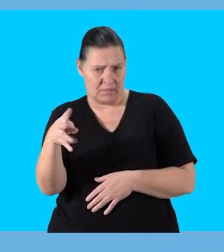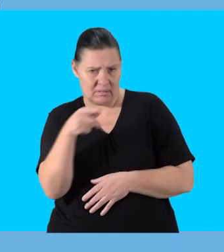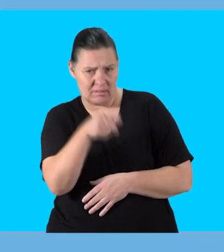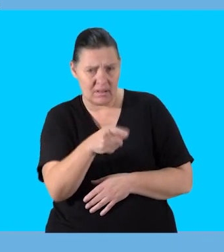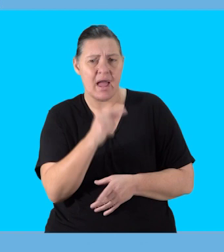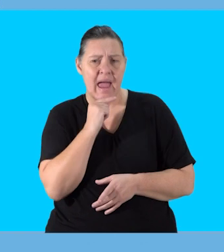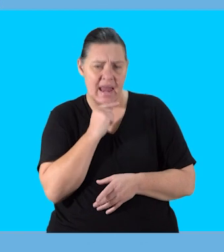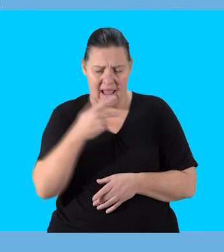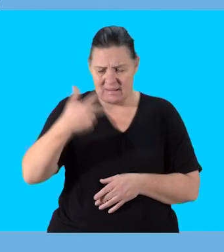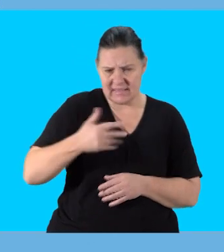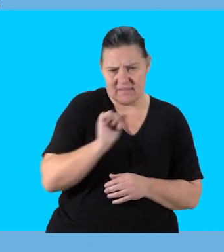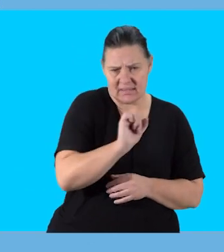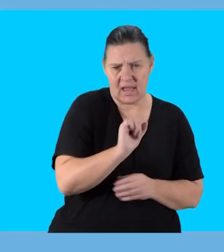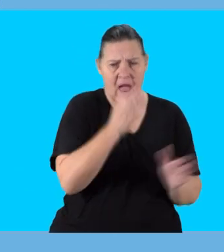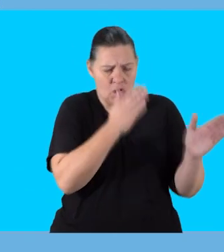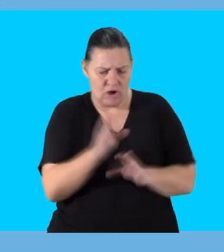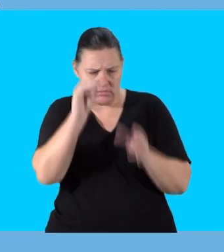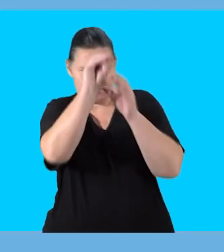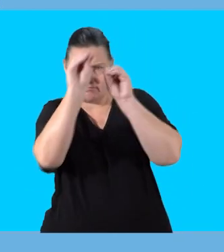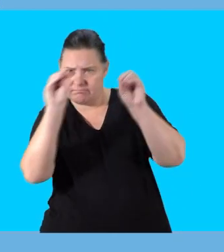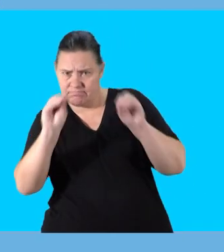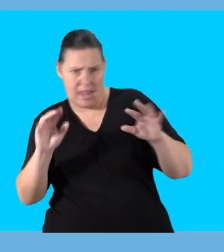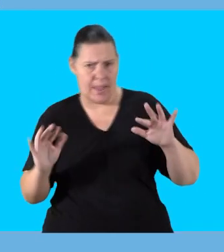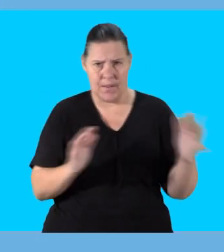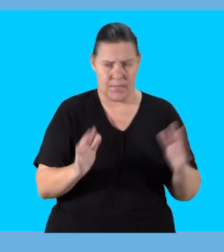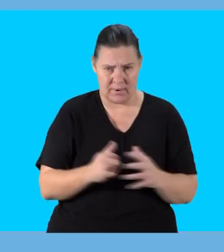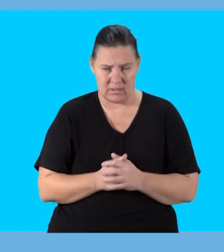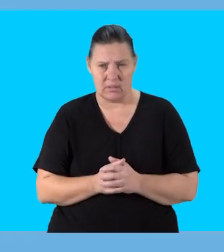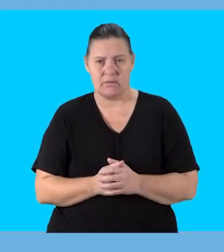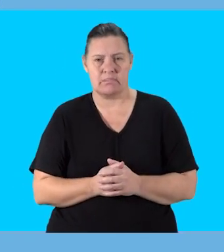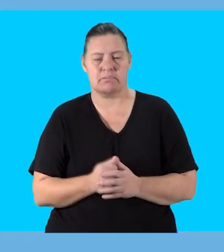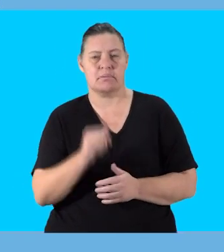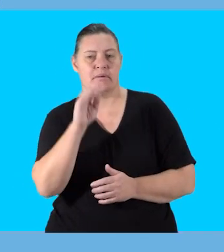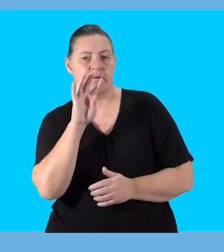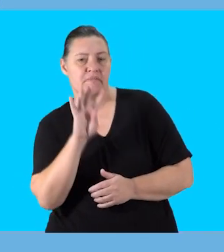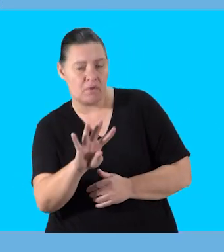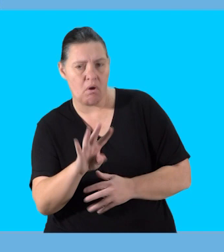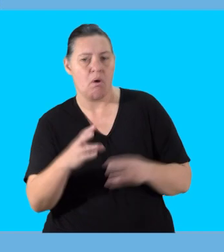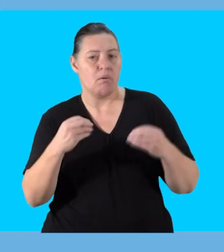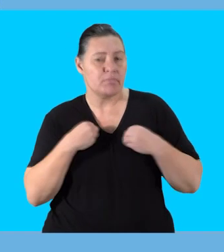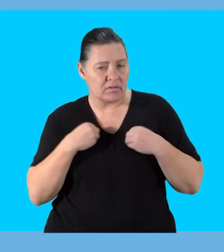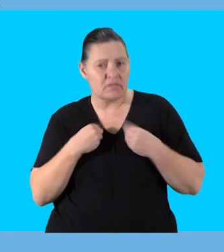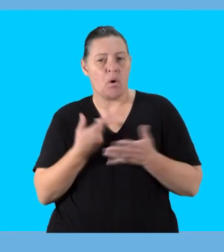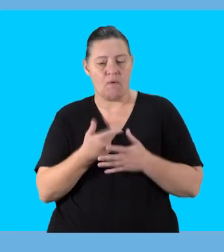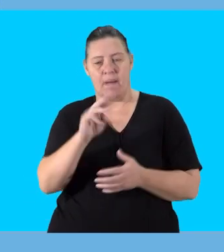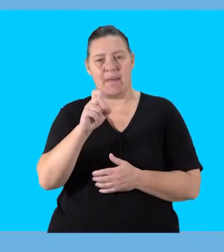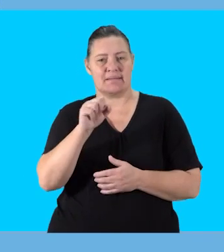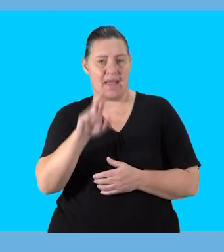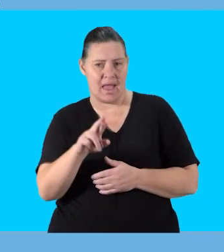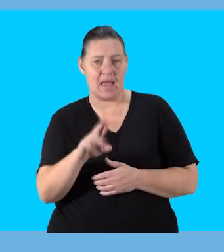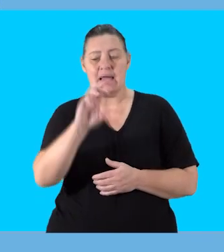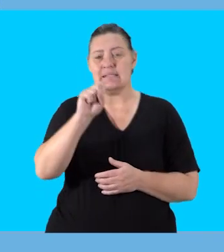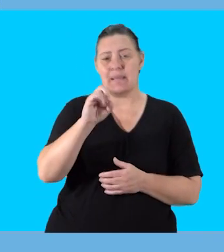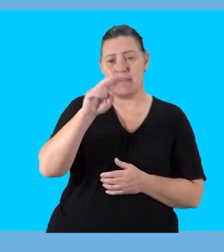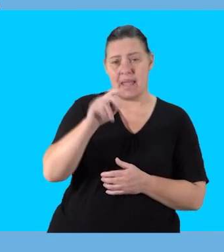periodic table and how the elements are classified and arranged in it. Number 4, we need to identify the properties of